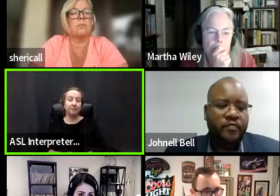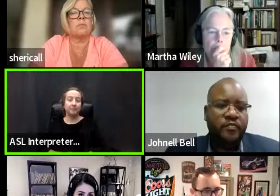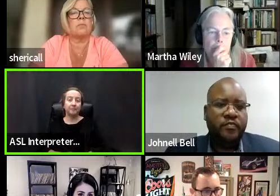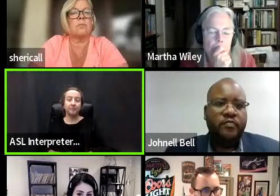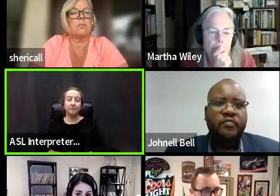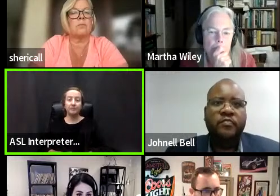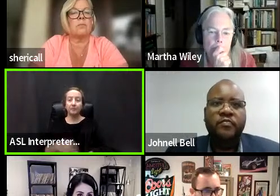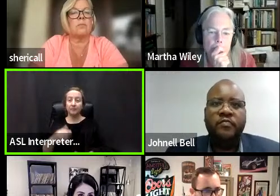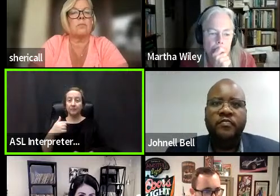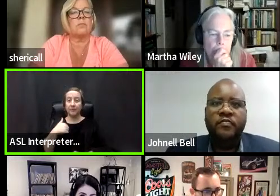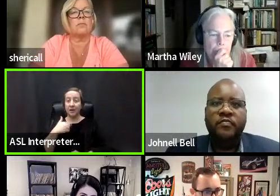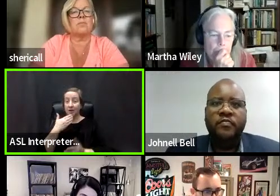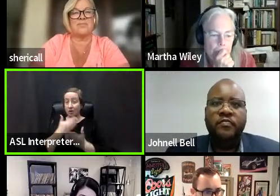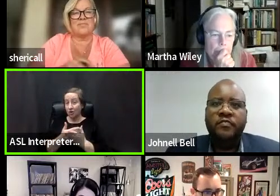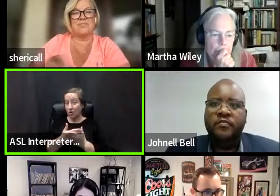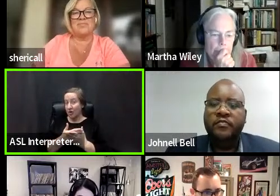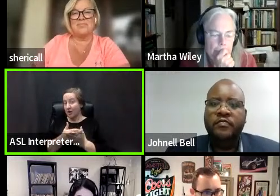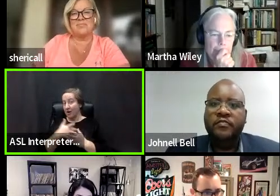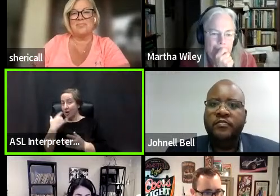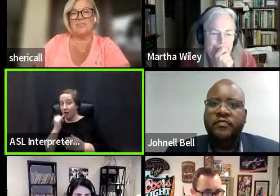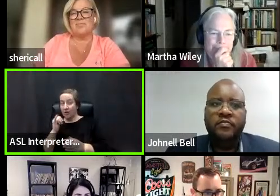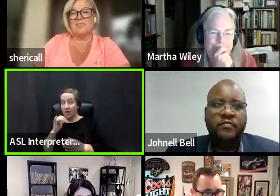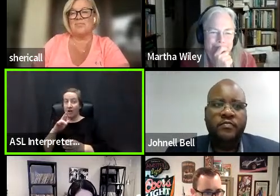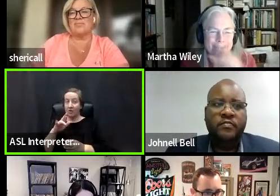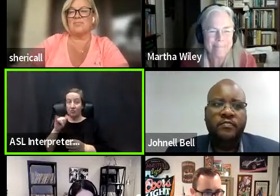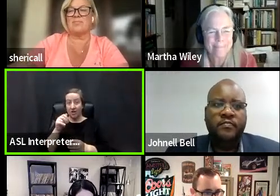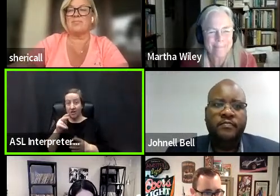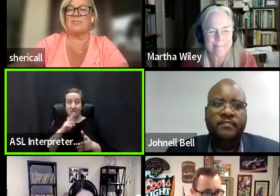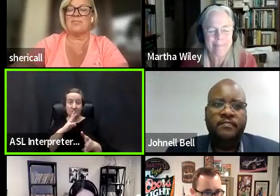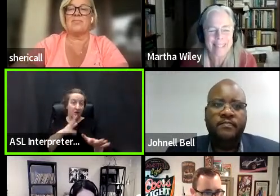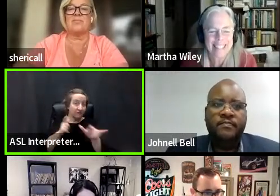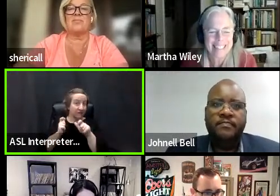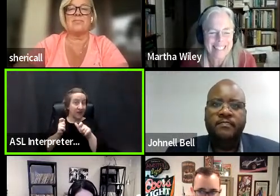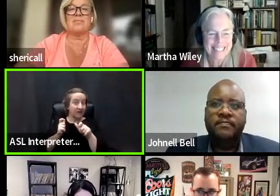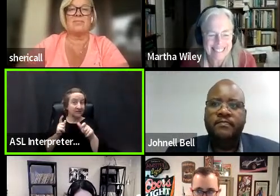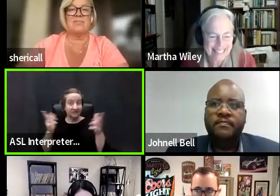Did I do a good Ryan impression of quickly speaking?